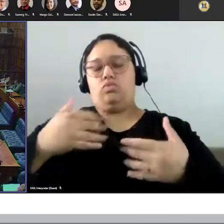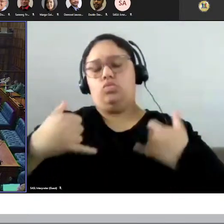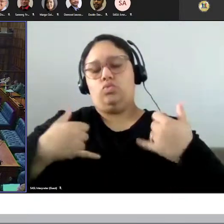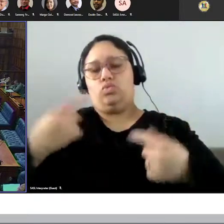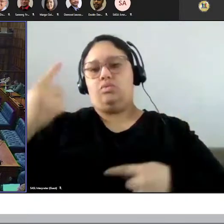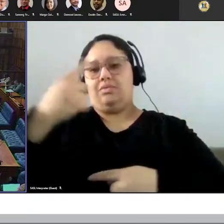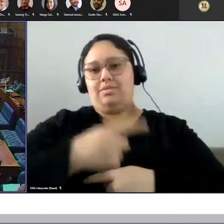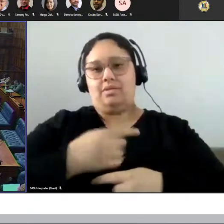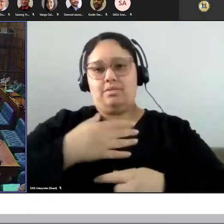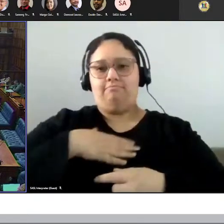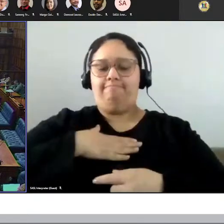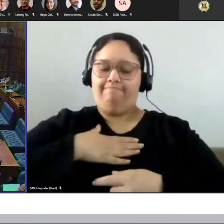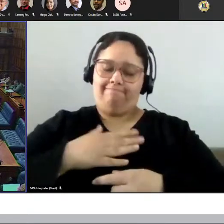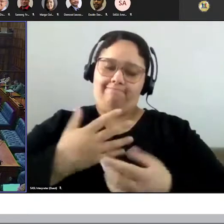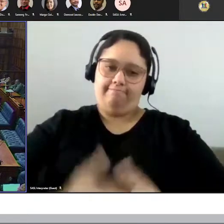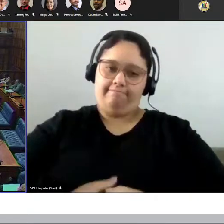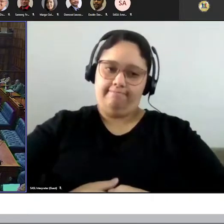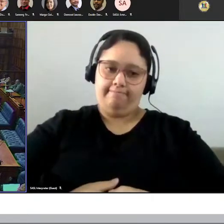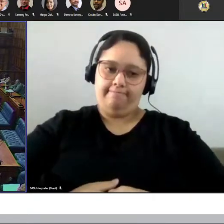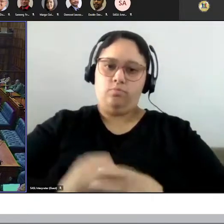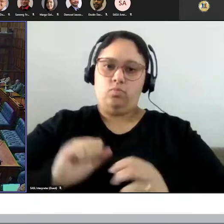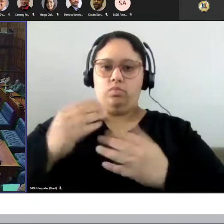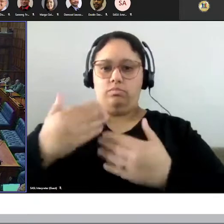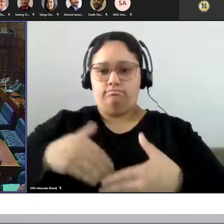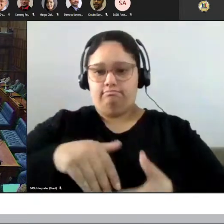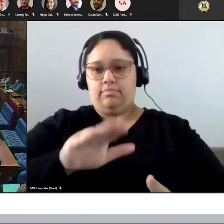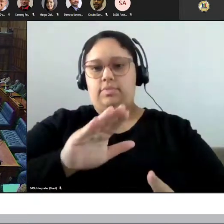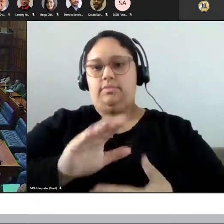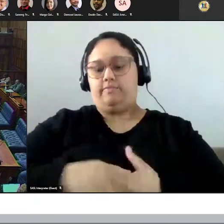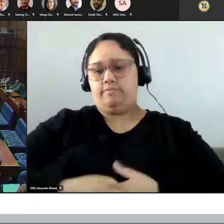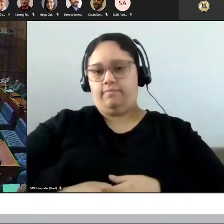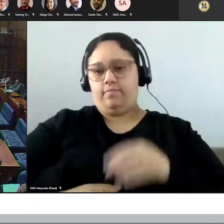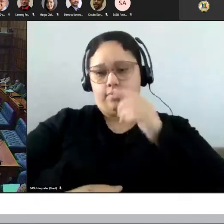wonderful day. Much appreciated. You are now excused.